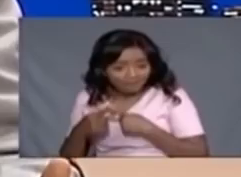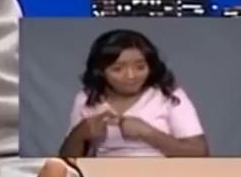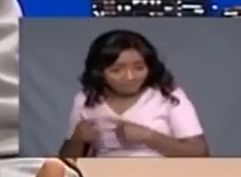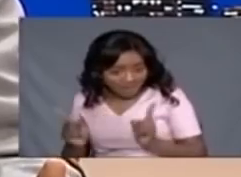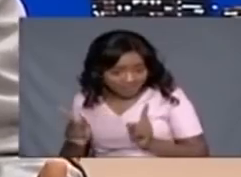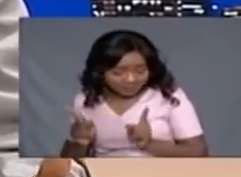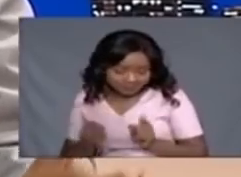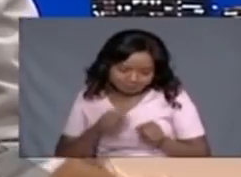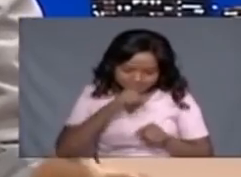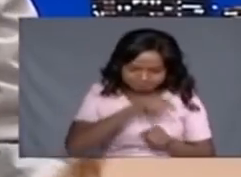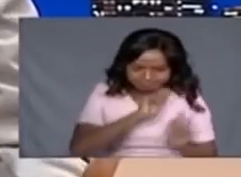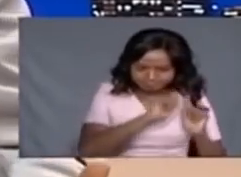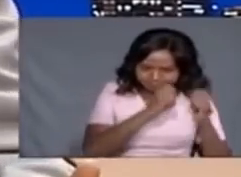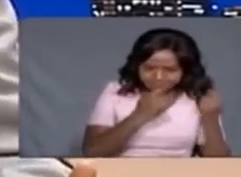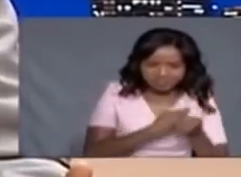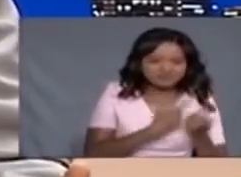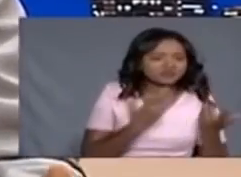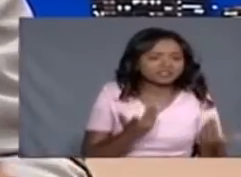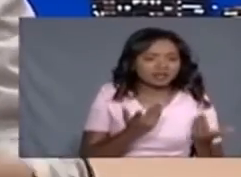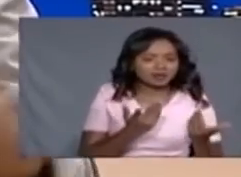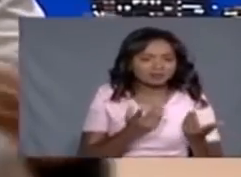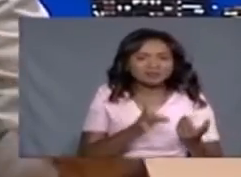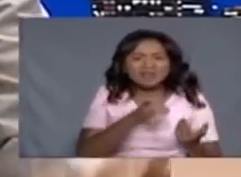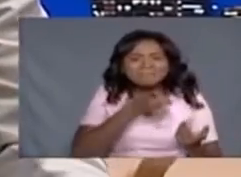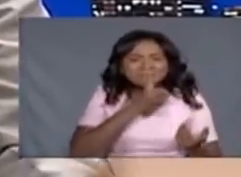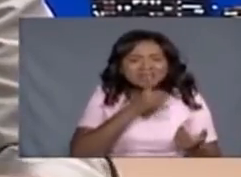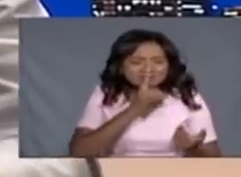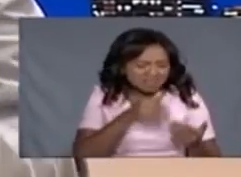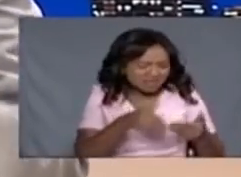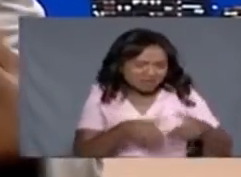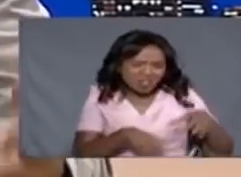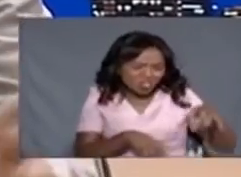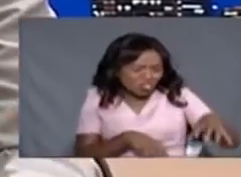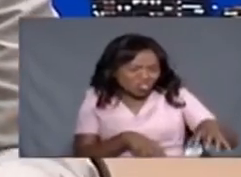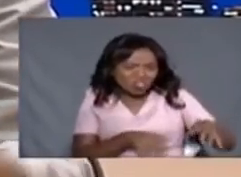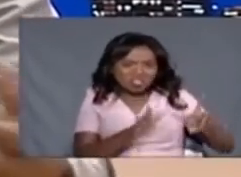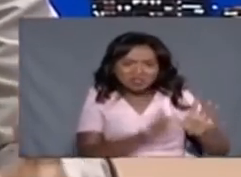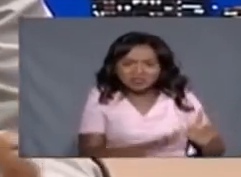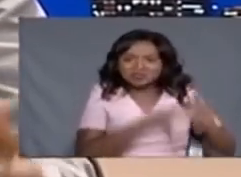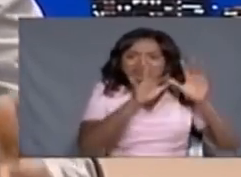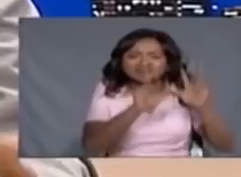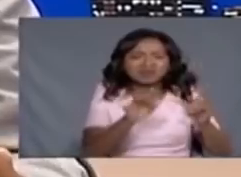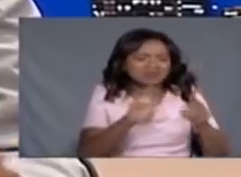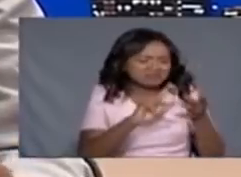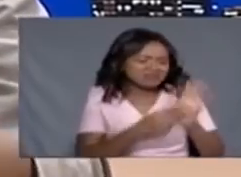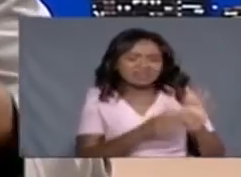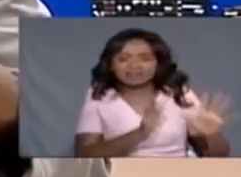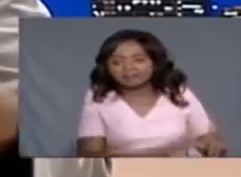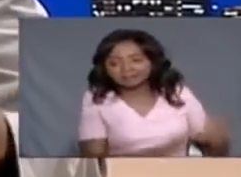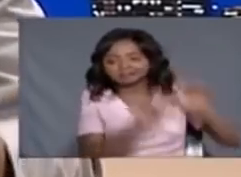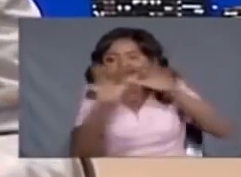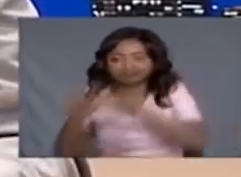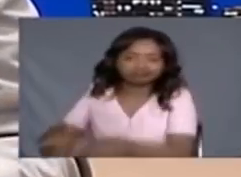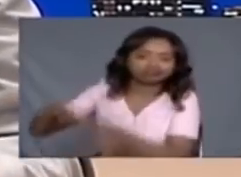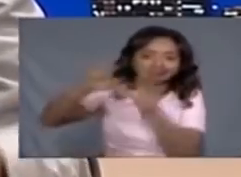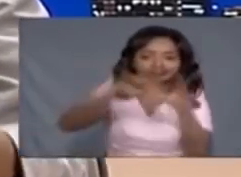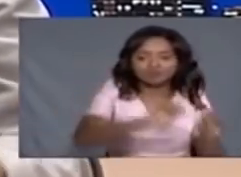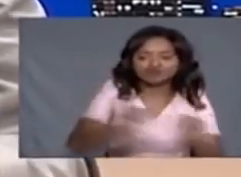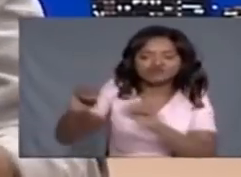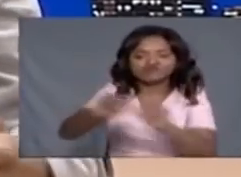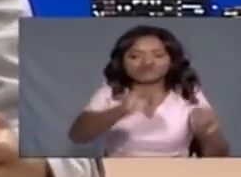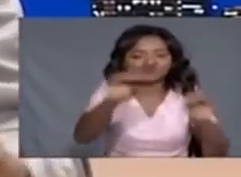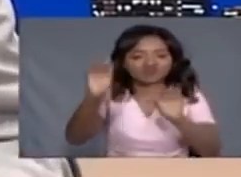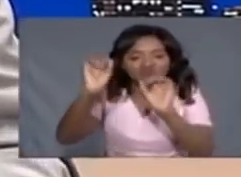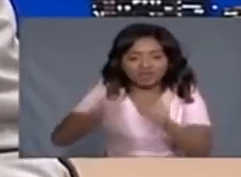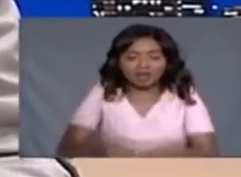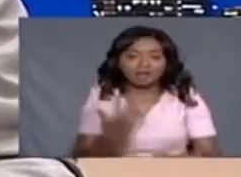pinkish. So these are immatures. Okay. They are not ready to mate, to lay eggs and all that. Then they turn, when they are